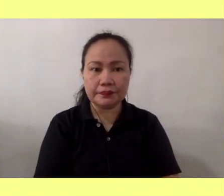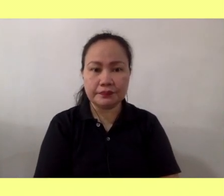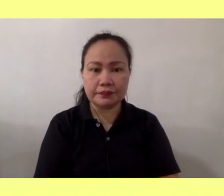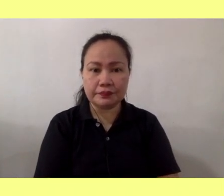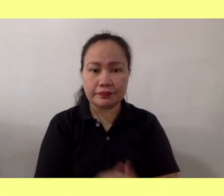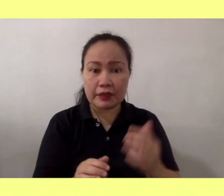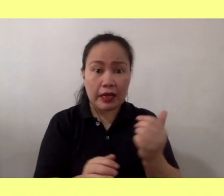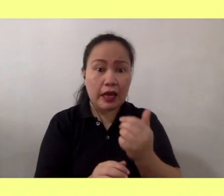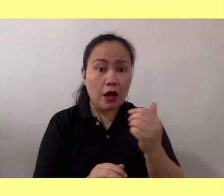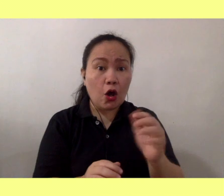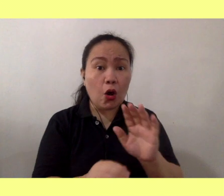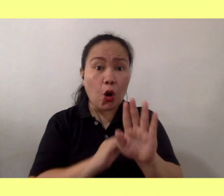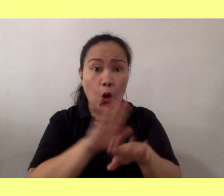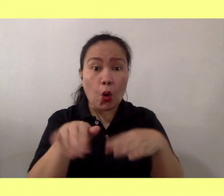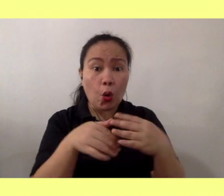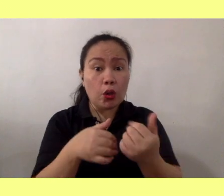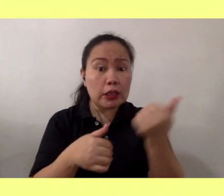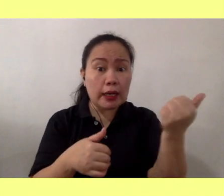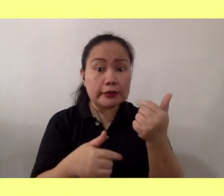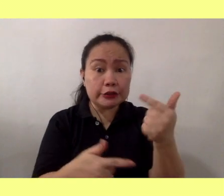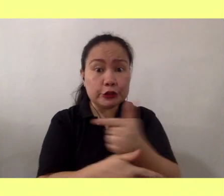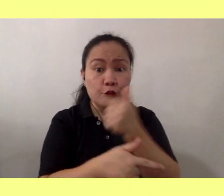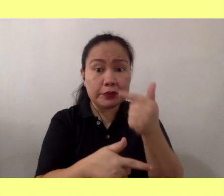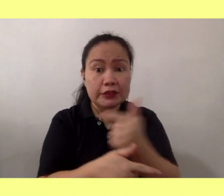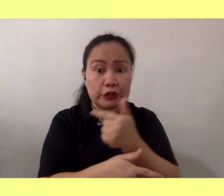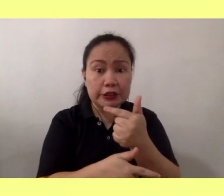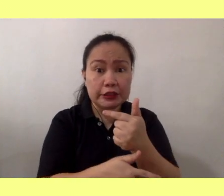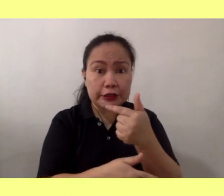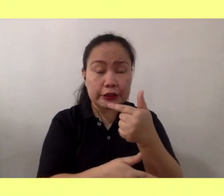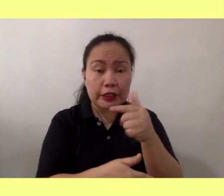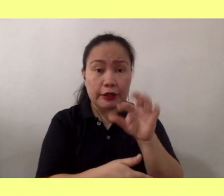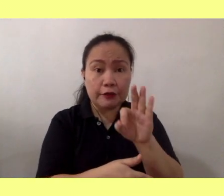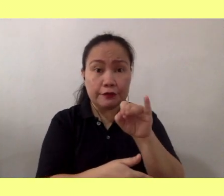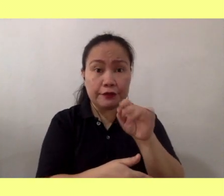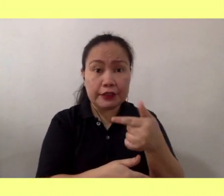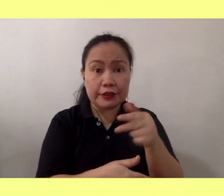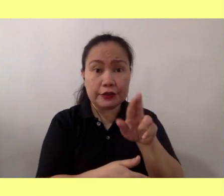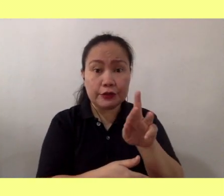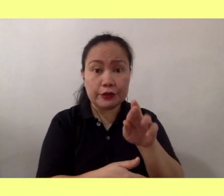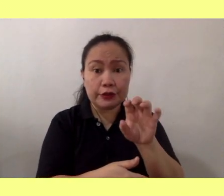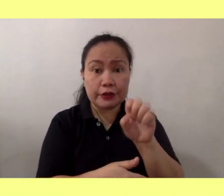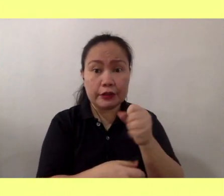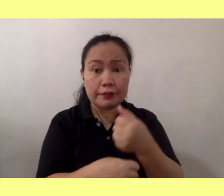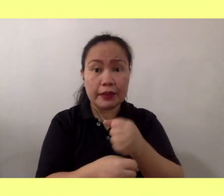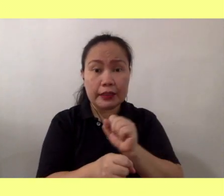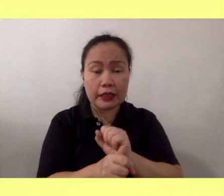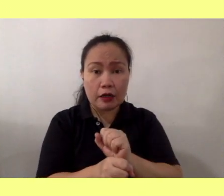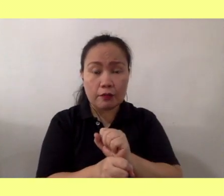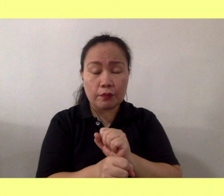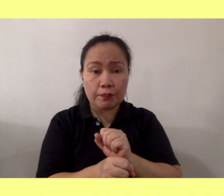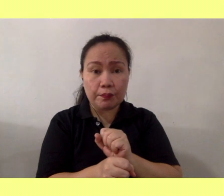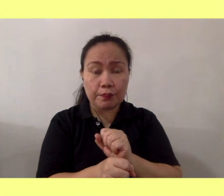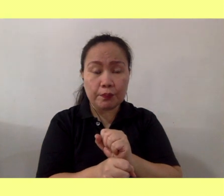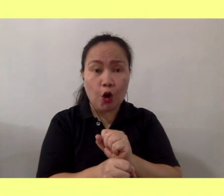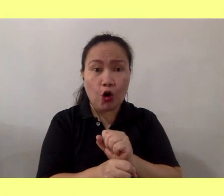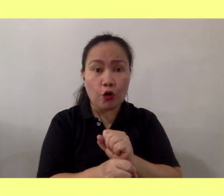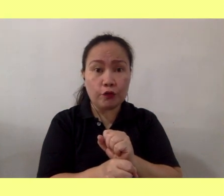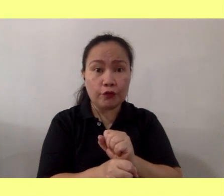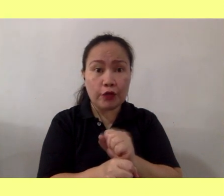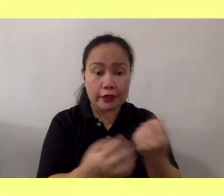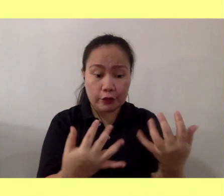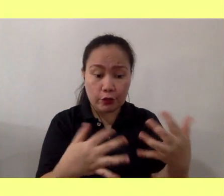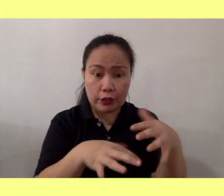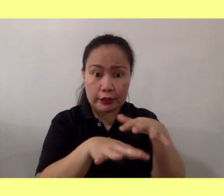And all other geometric figures are made up of a collection of points. So, lahat ng figures